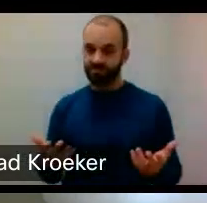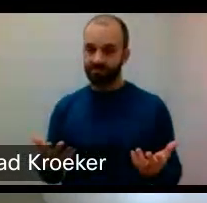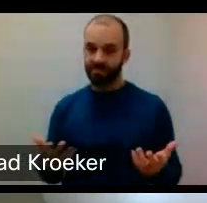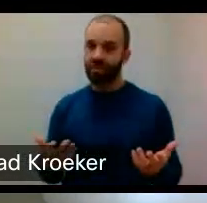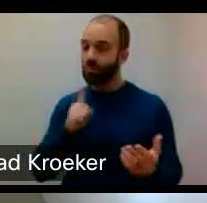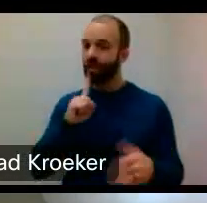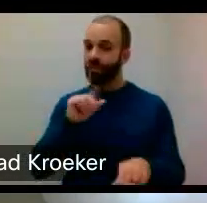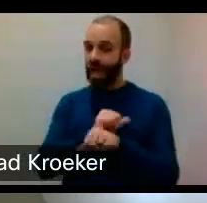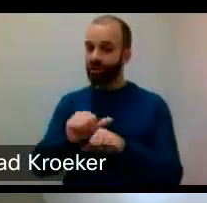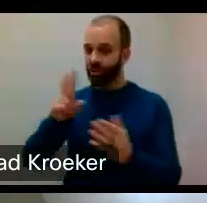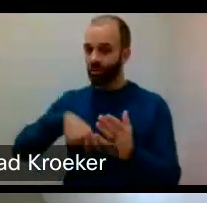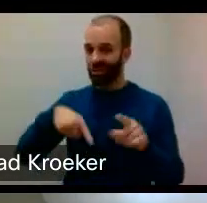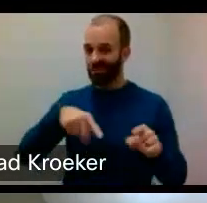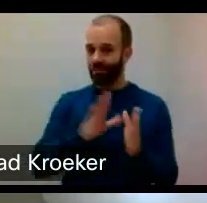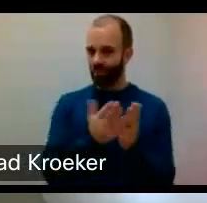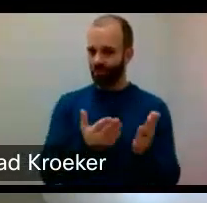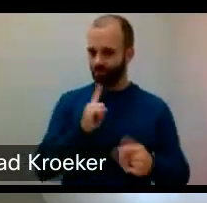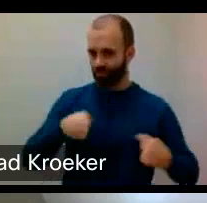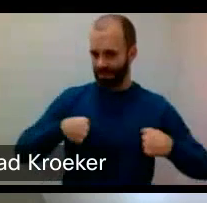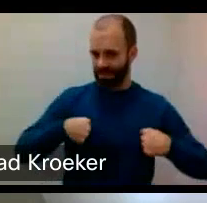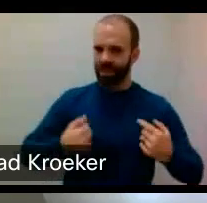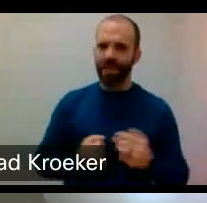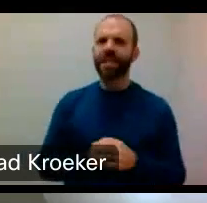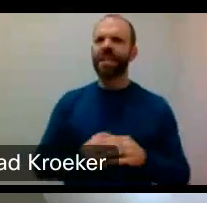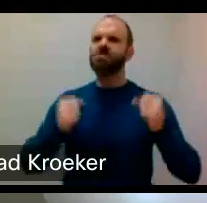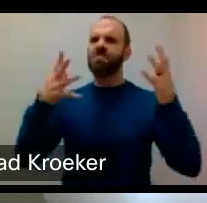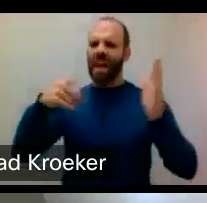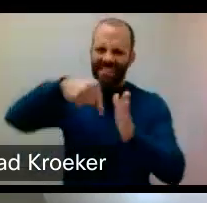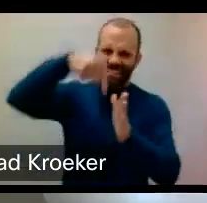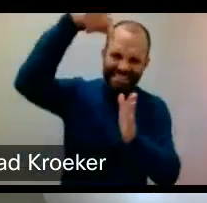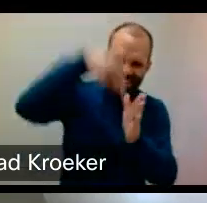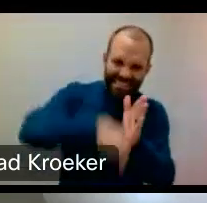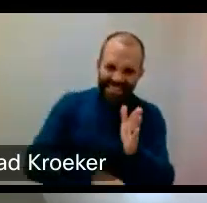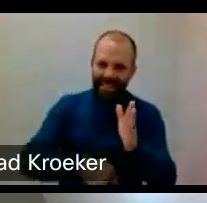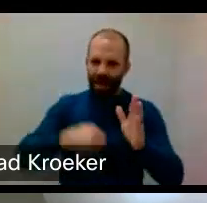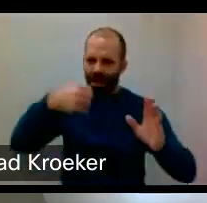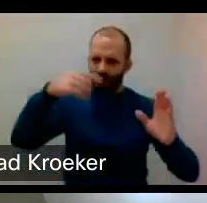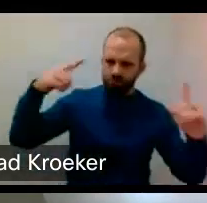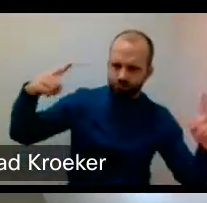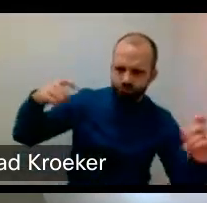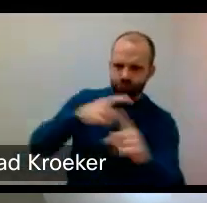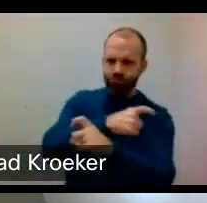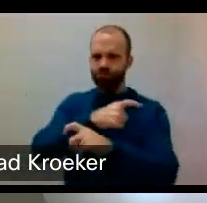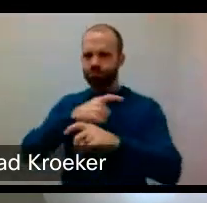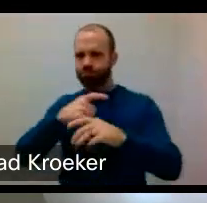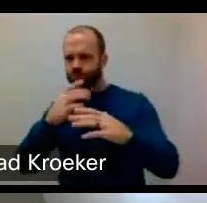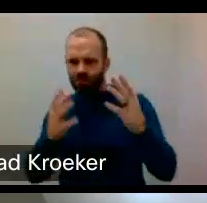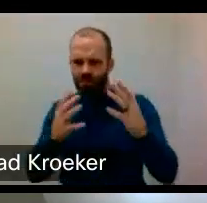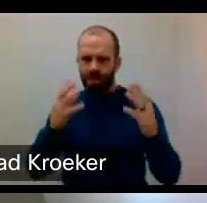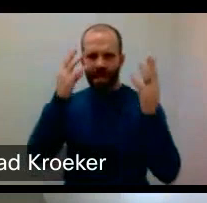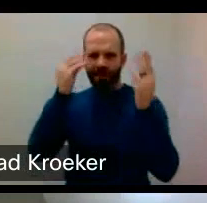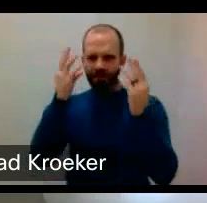read this book, has tons of very, very in-depth and complex pieces of information.